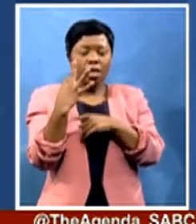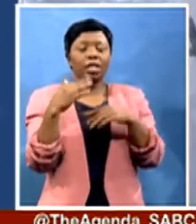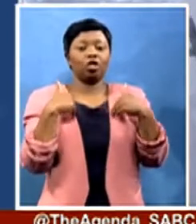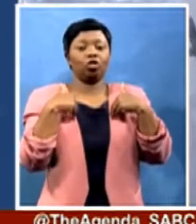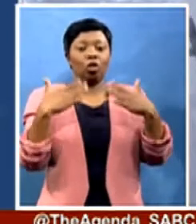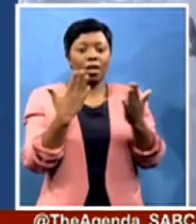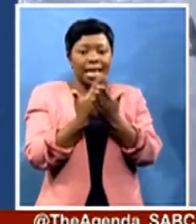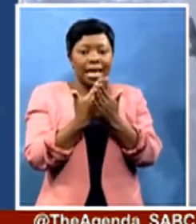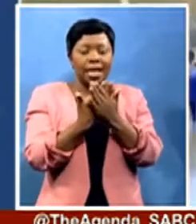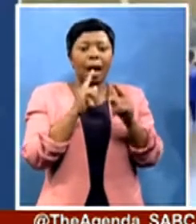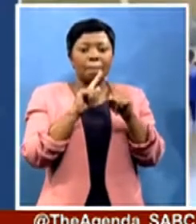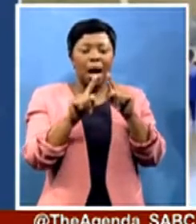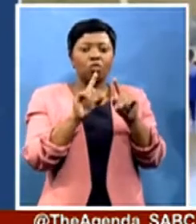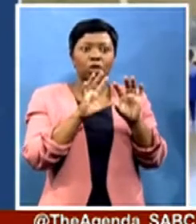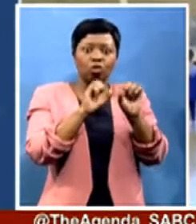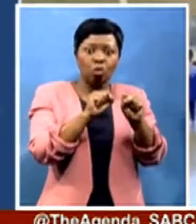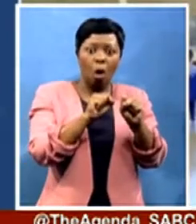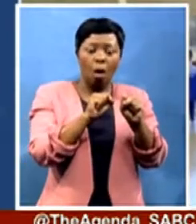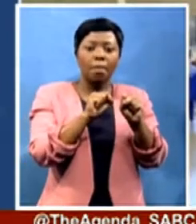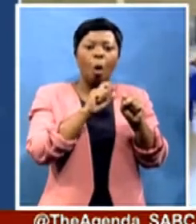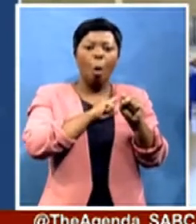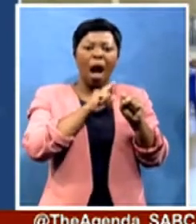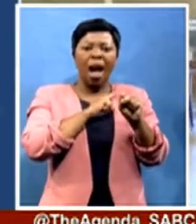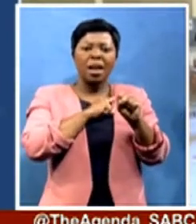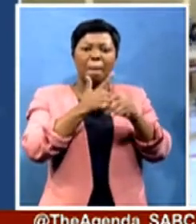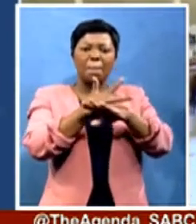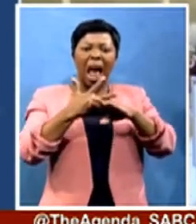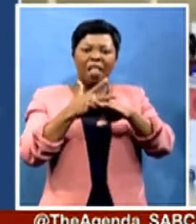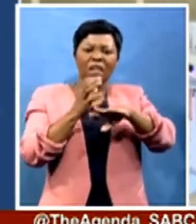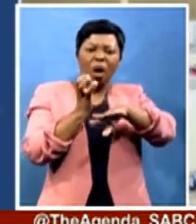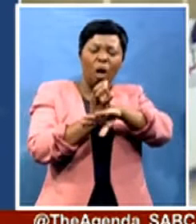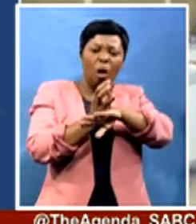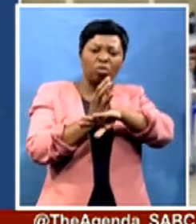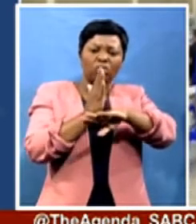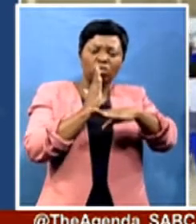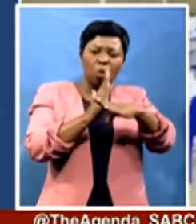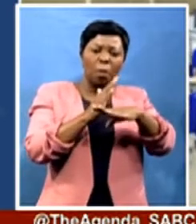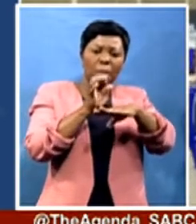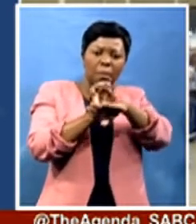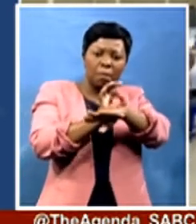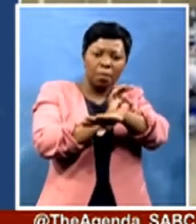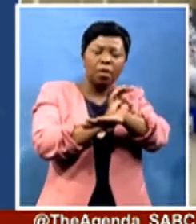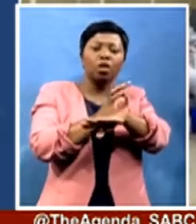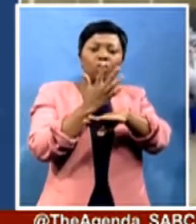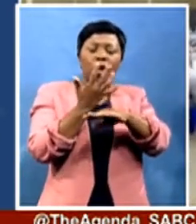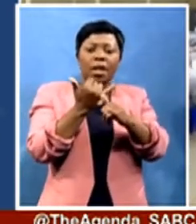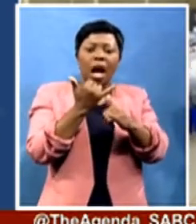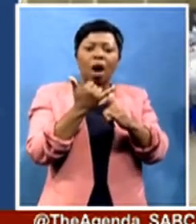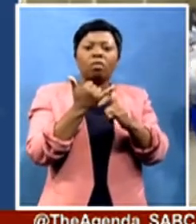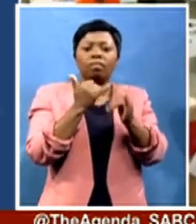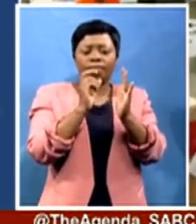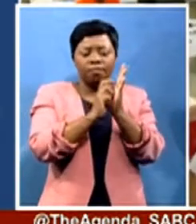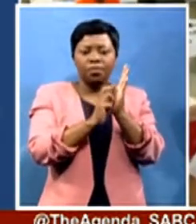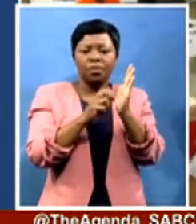concern about clots. The pause allowed all regulators to review the data that were